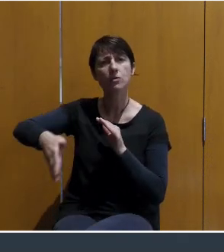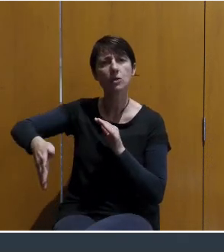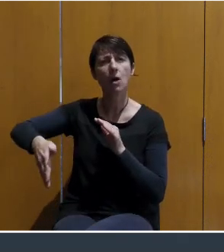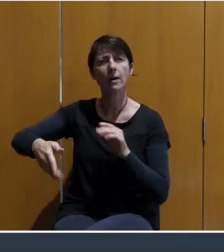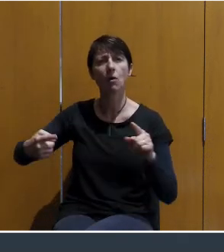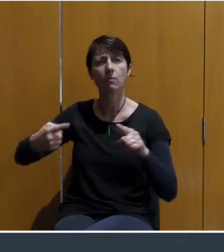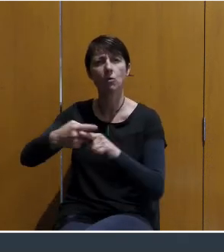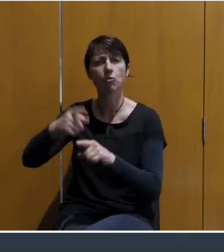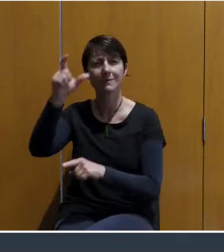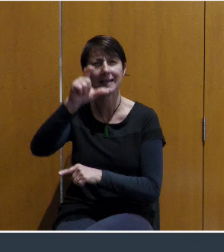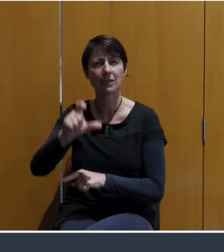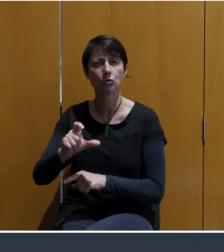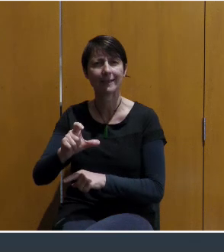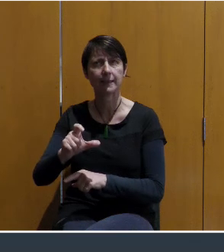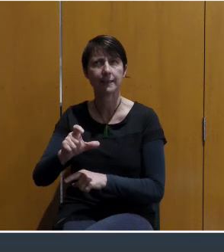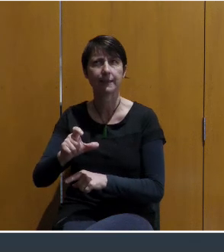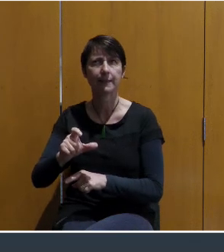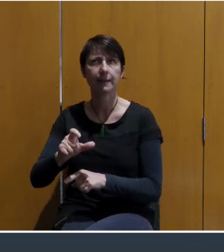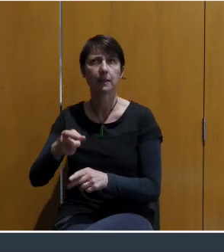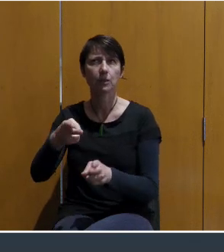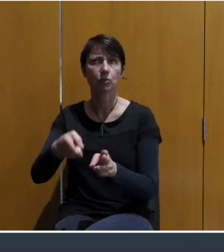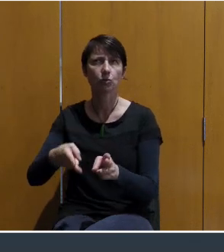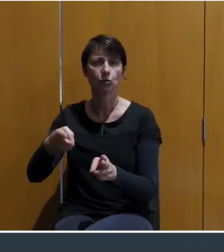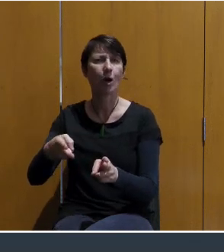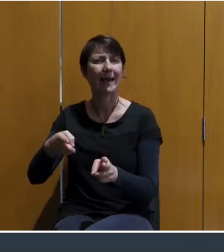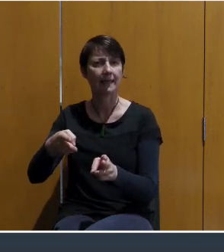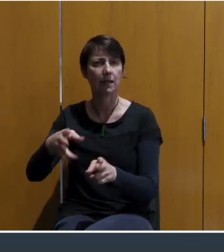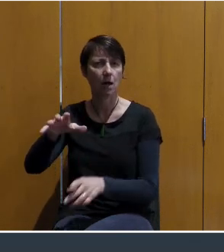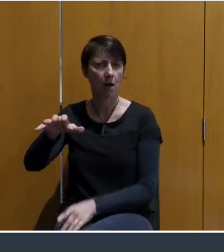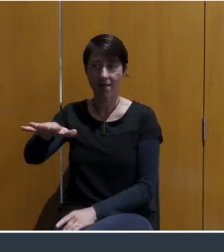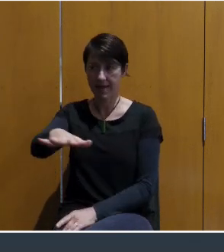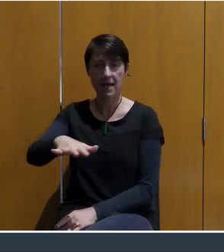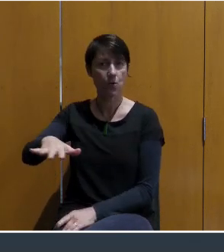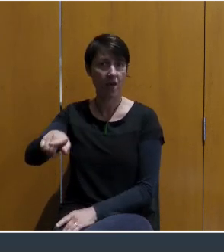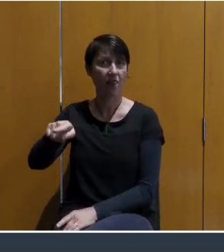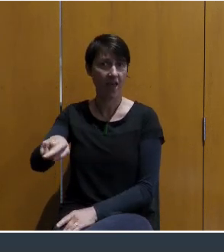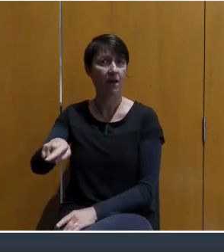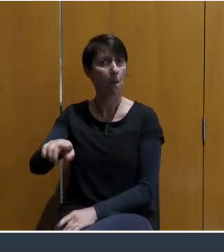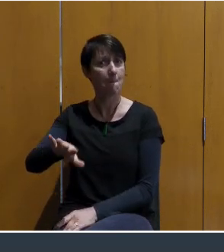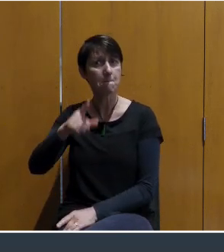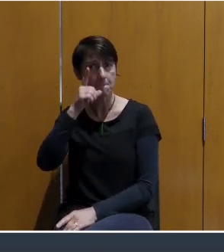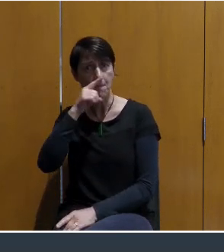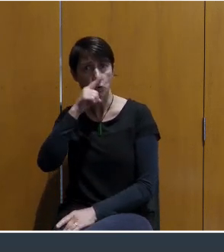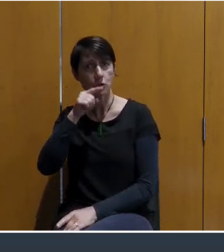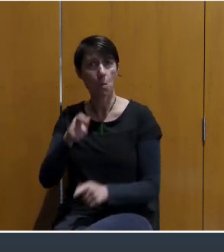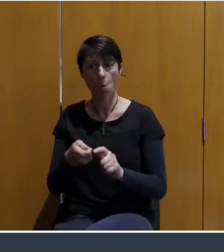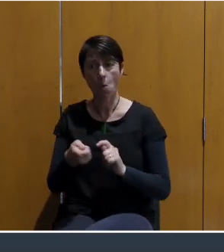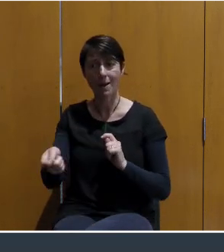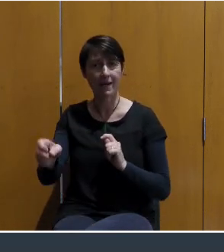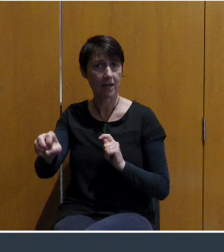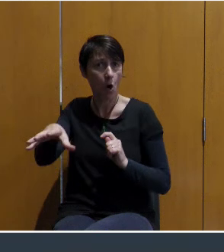a view to including this as a new off-lead area. So this came from submission